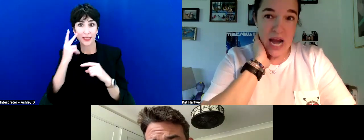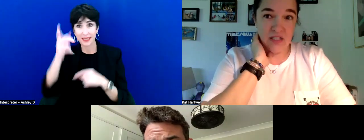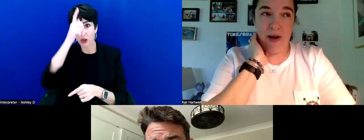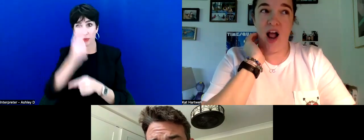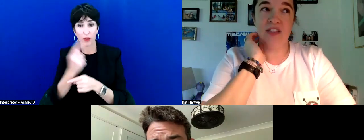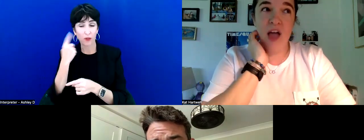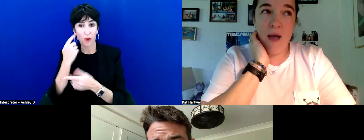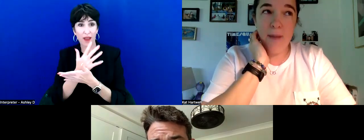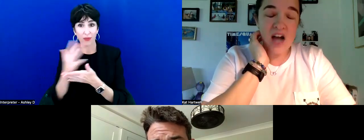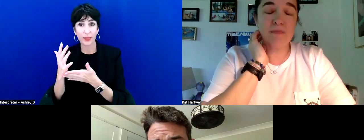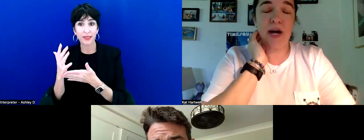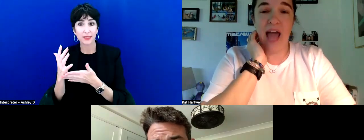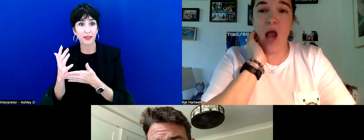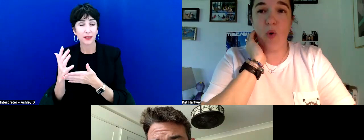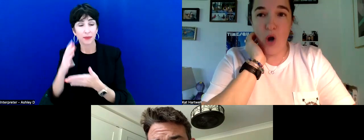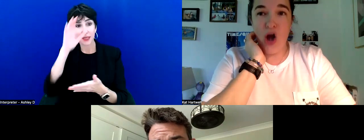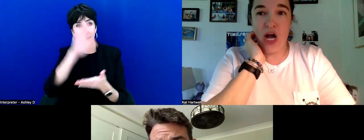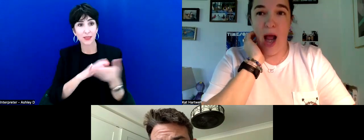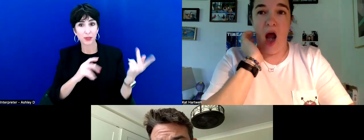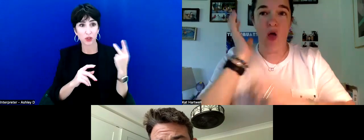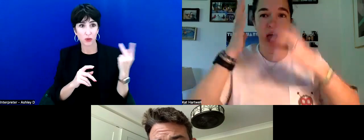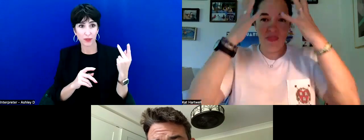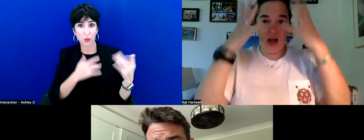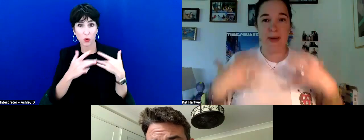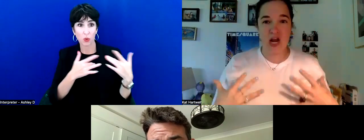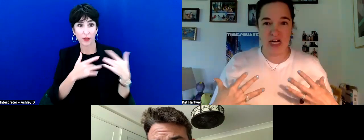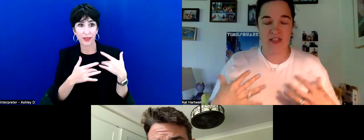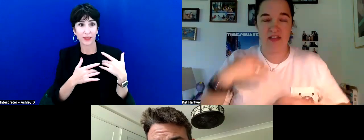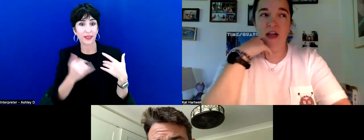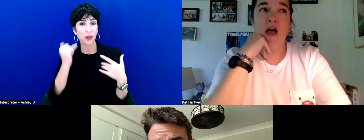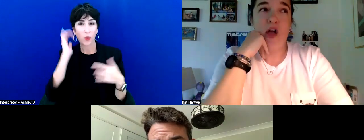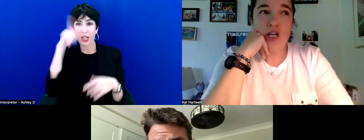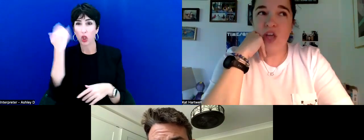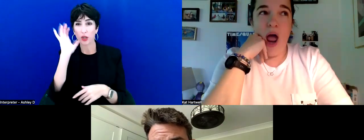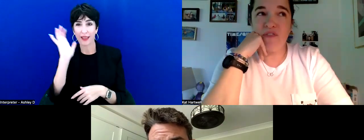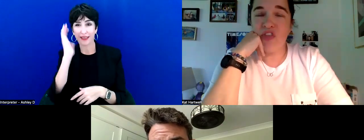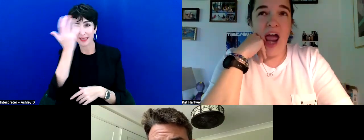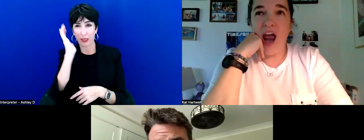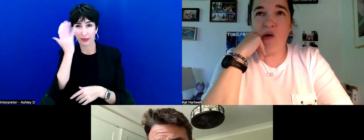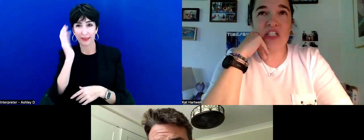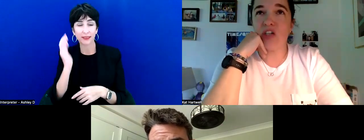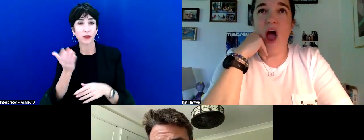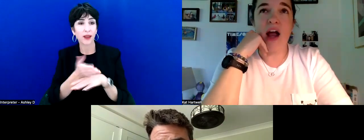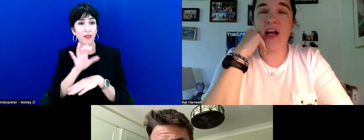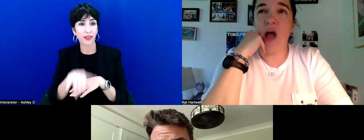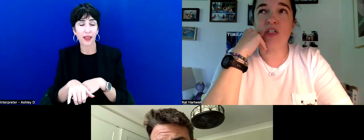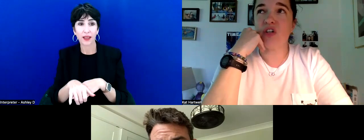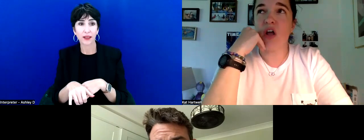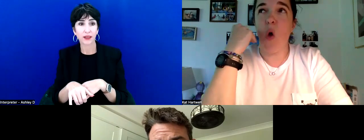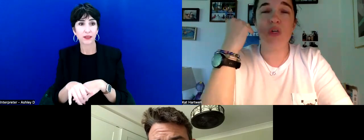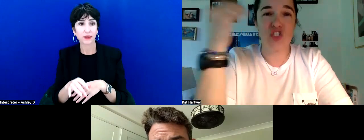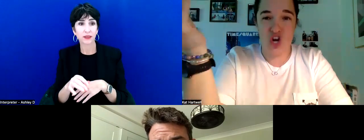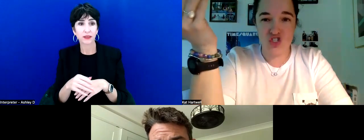5 weeks because my husband and I were worried about the appearance. So after that, I was talking.